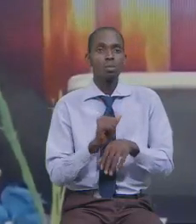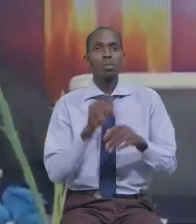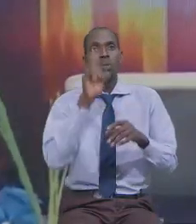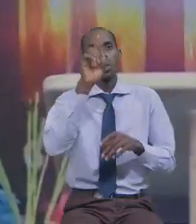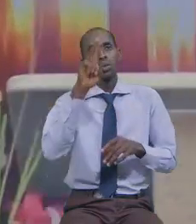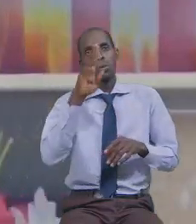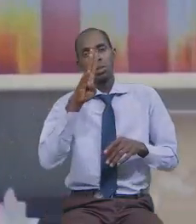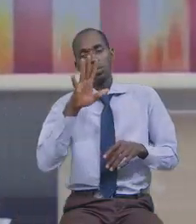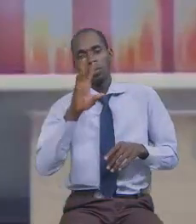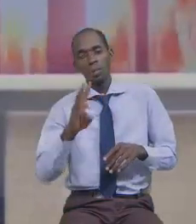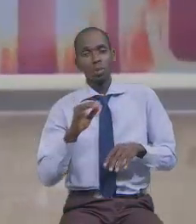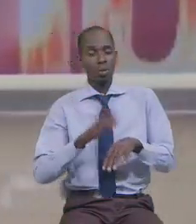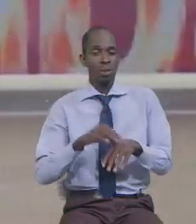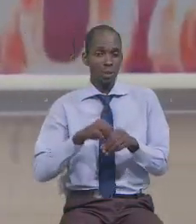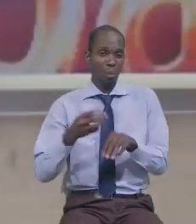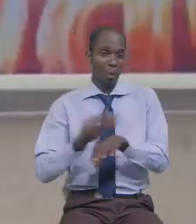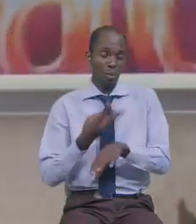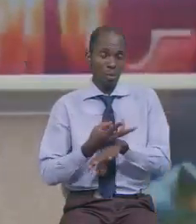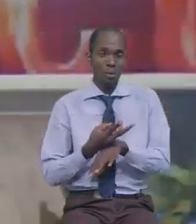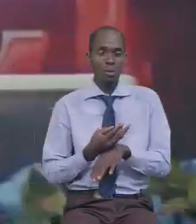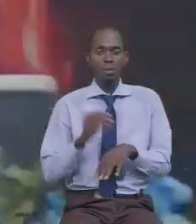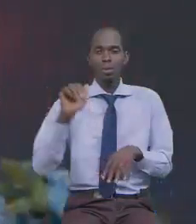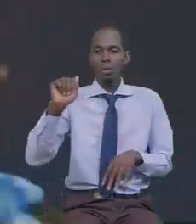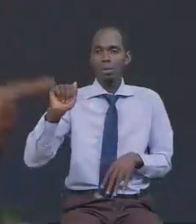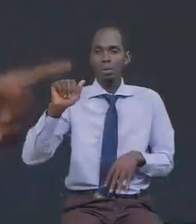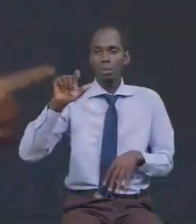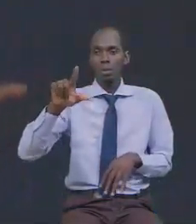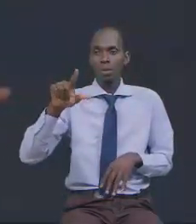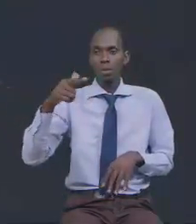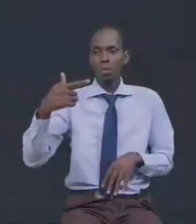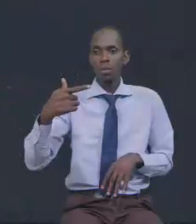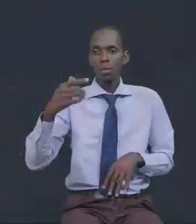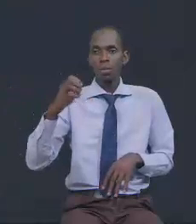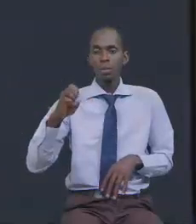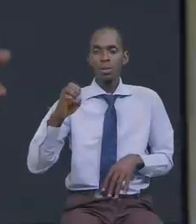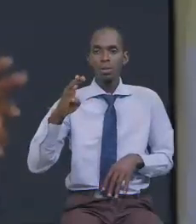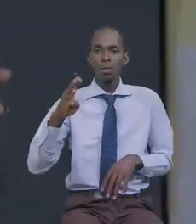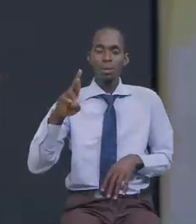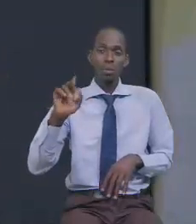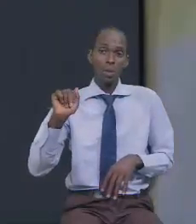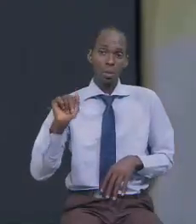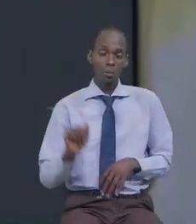algebra. And so that day, I was